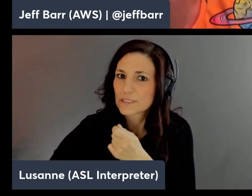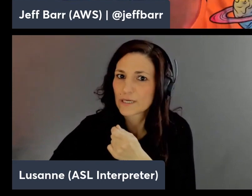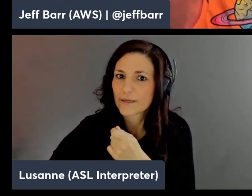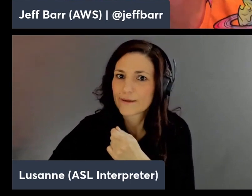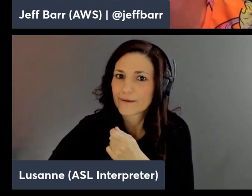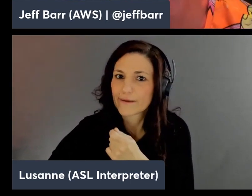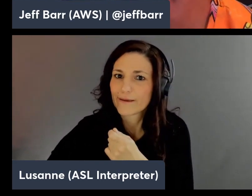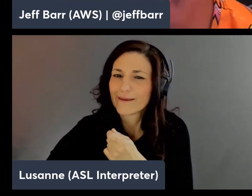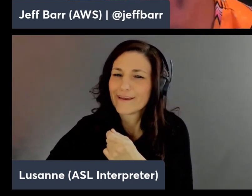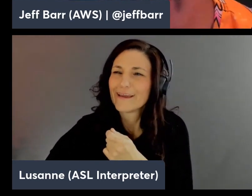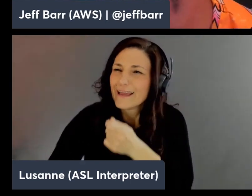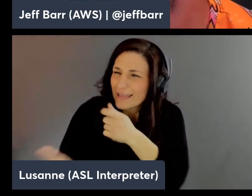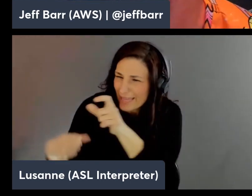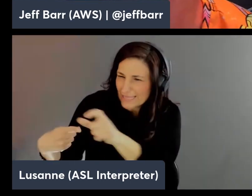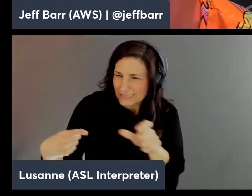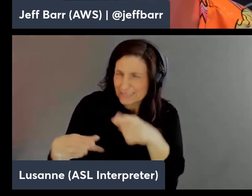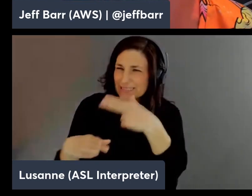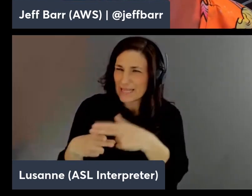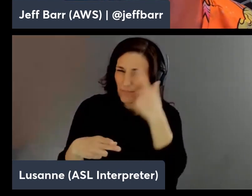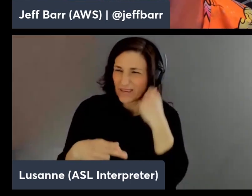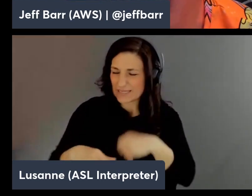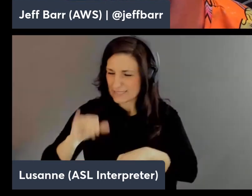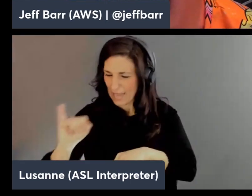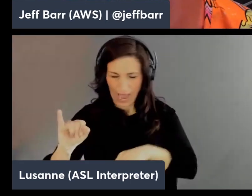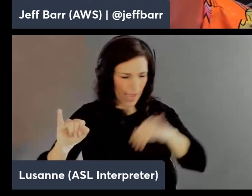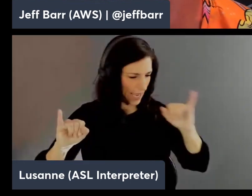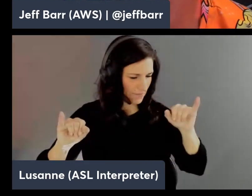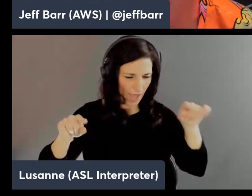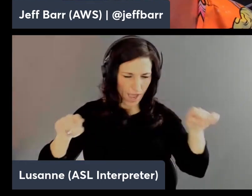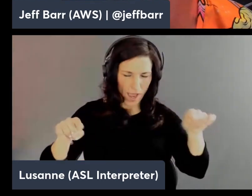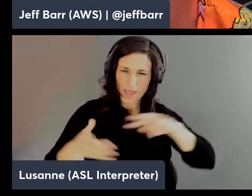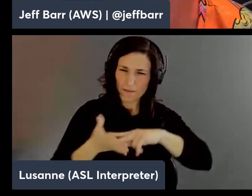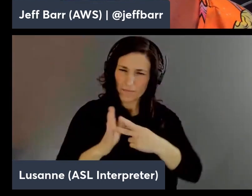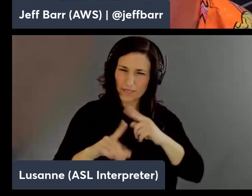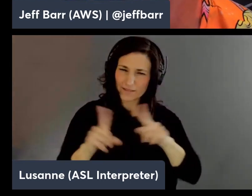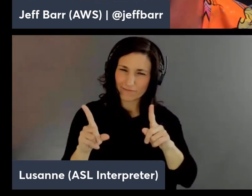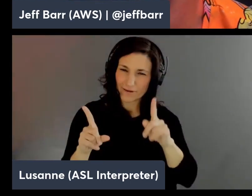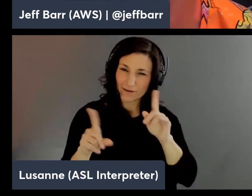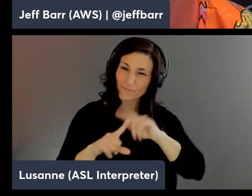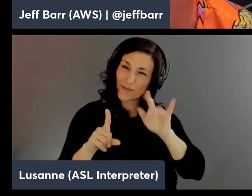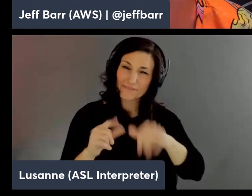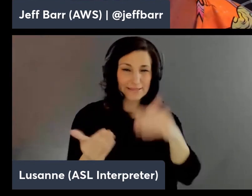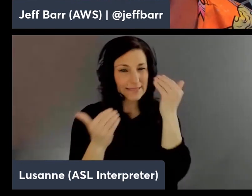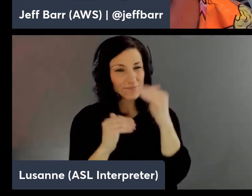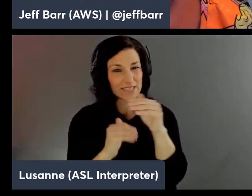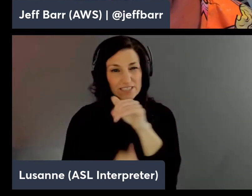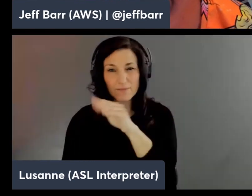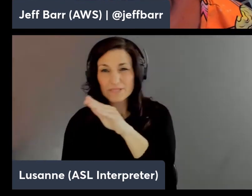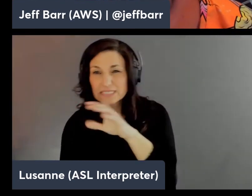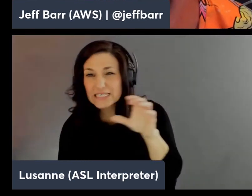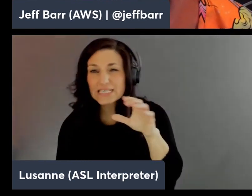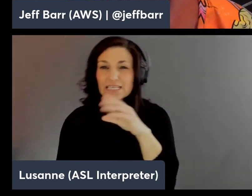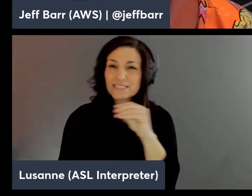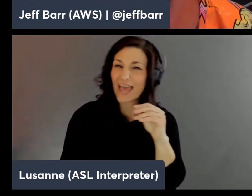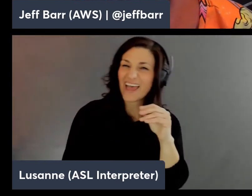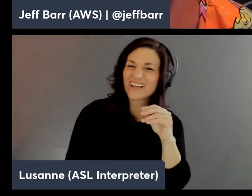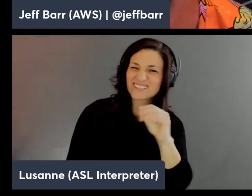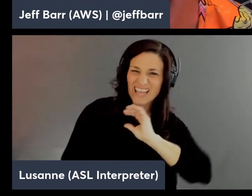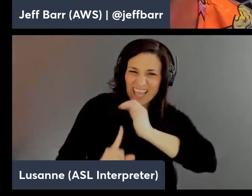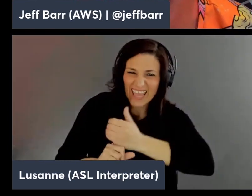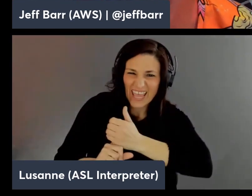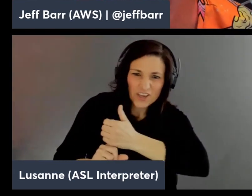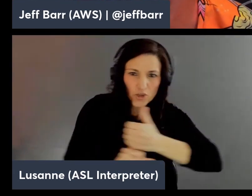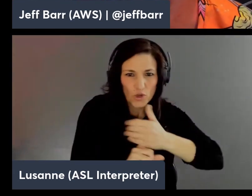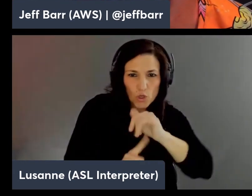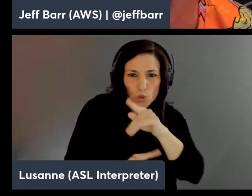I's actually have different meanings, but such is the limitations of alphabets and encoding systems. Yeah, meaning tell me about it.